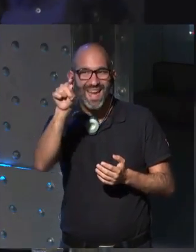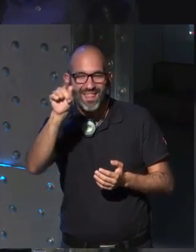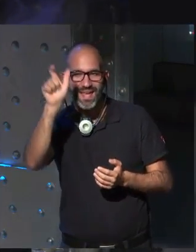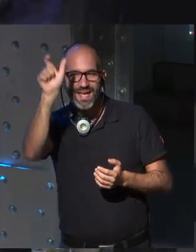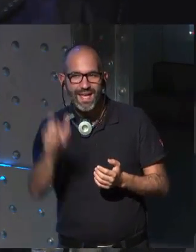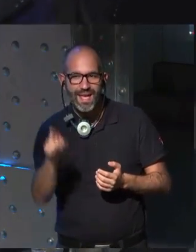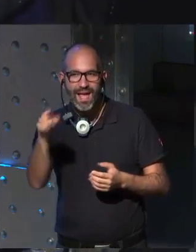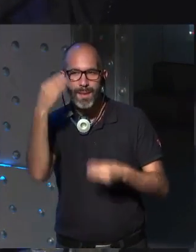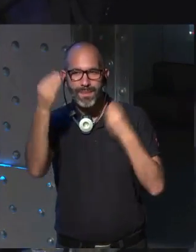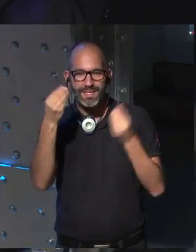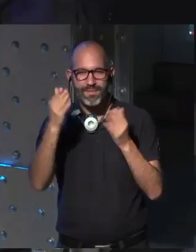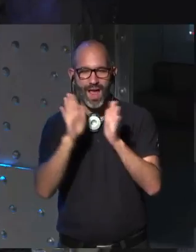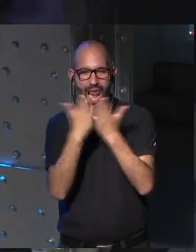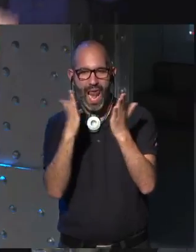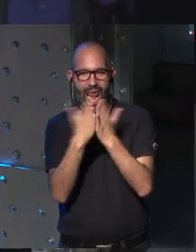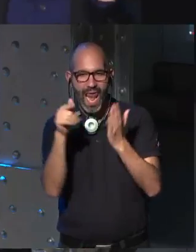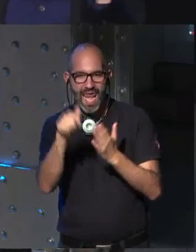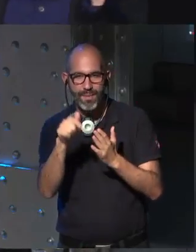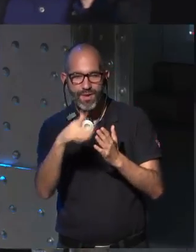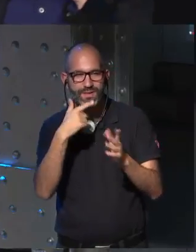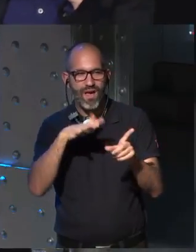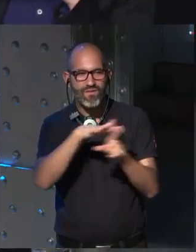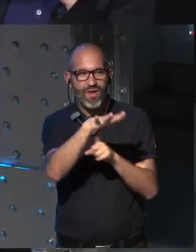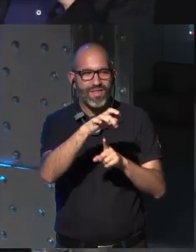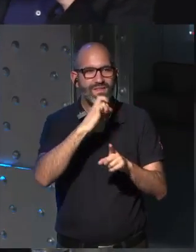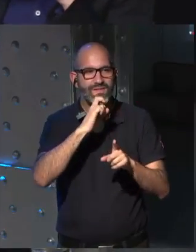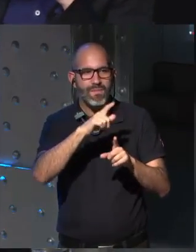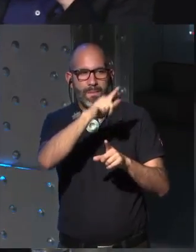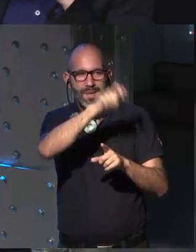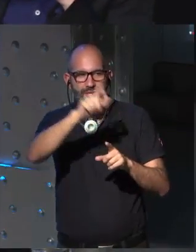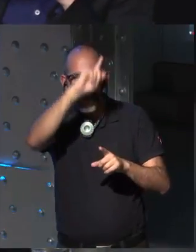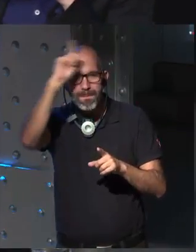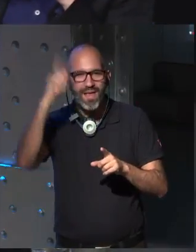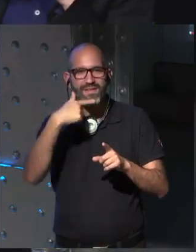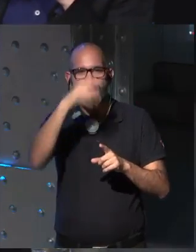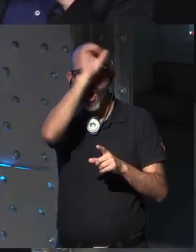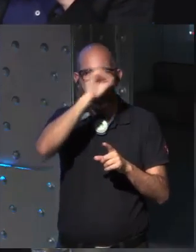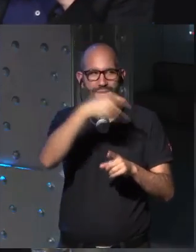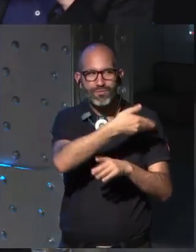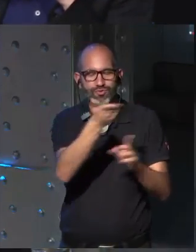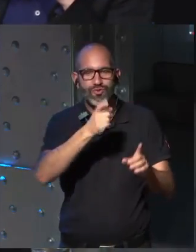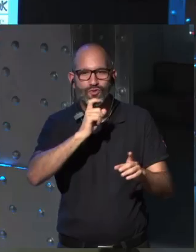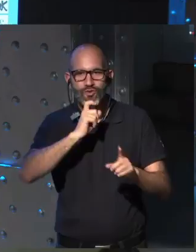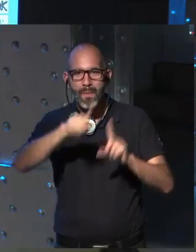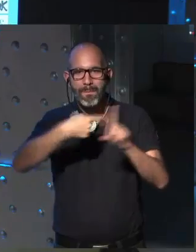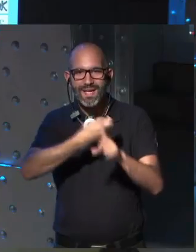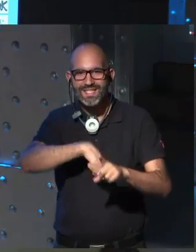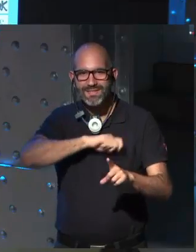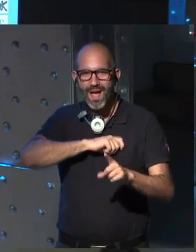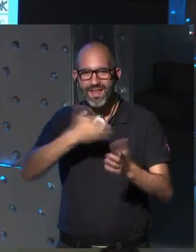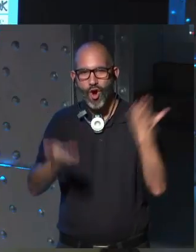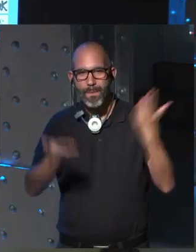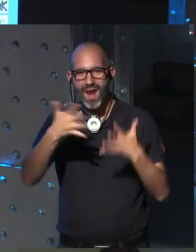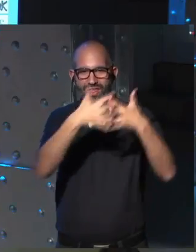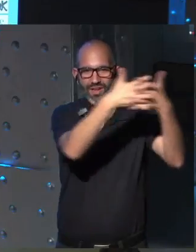was struck by the impact of this book amongst people in Madrid, the people he had met, and people in Spain in